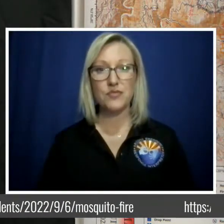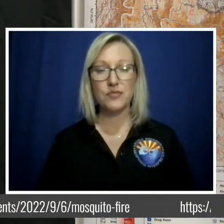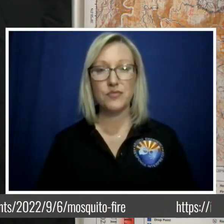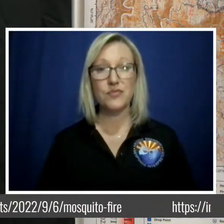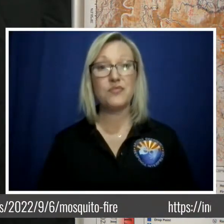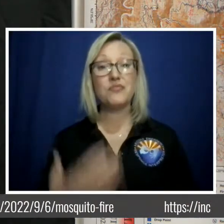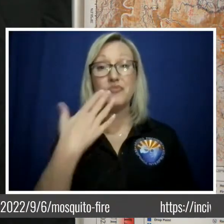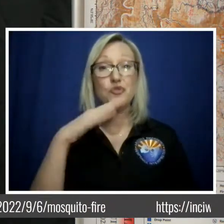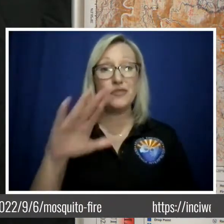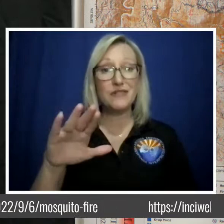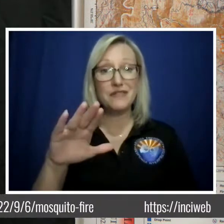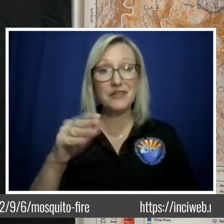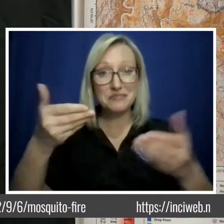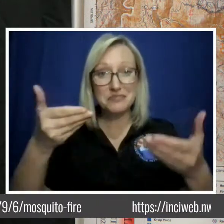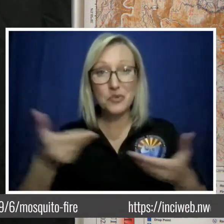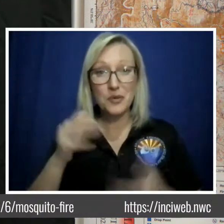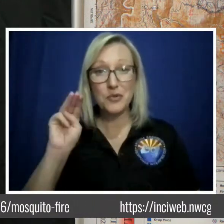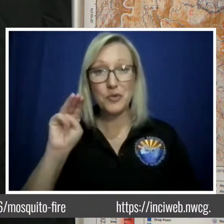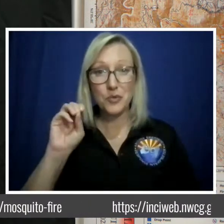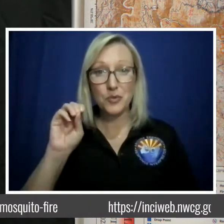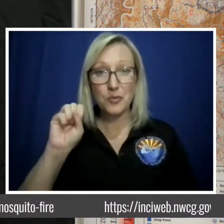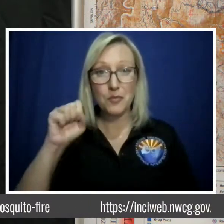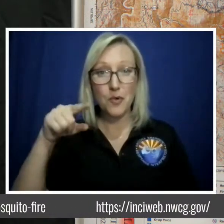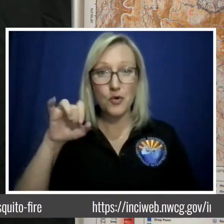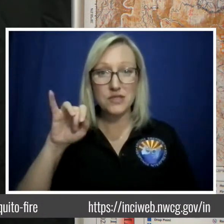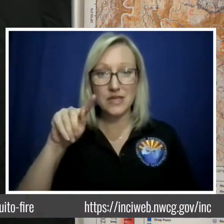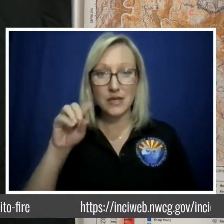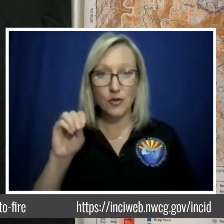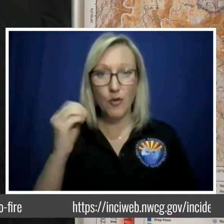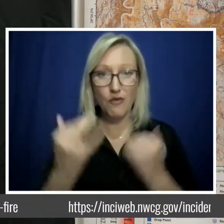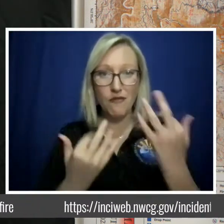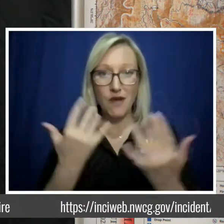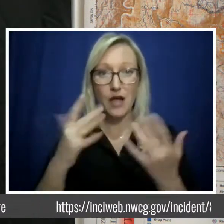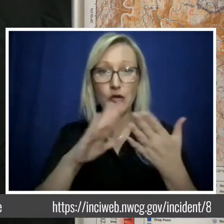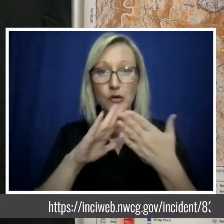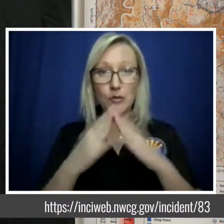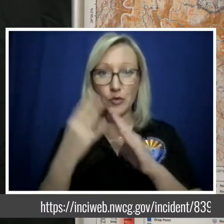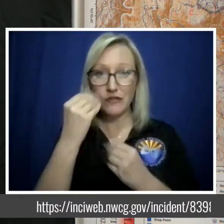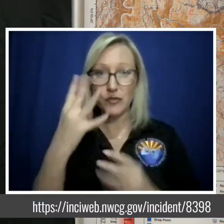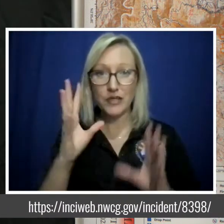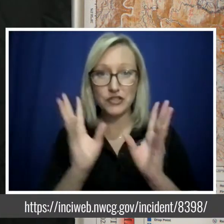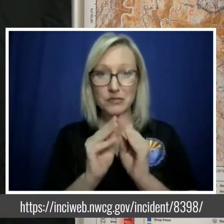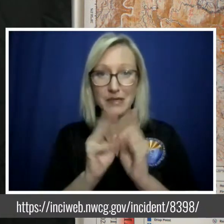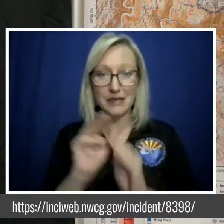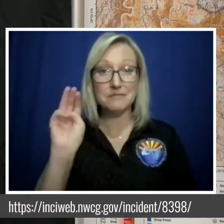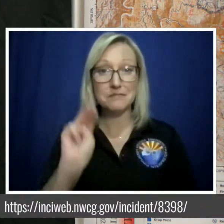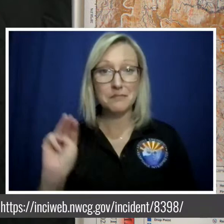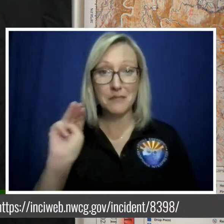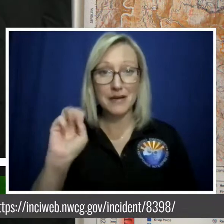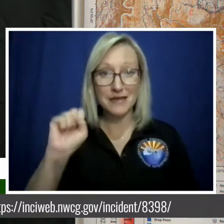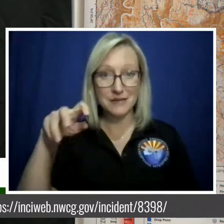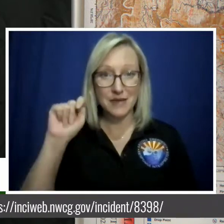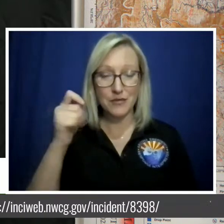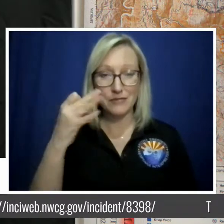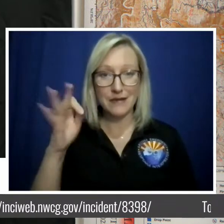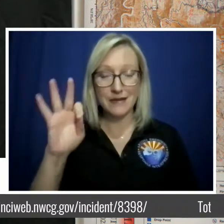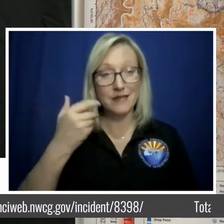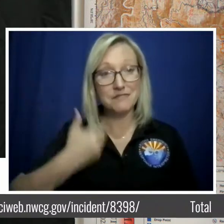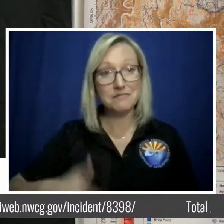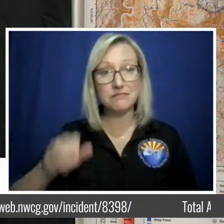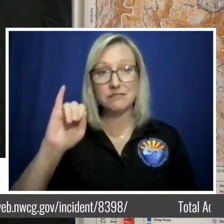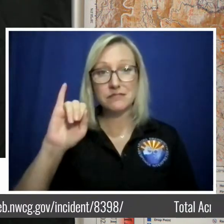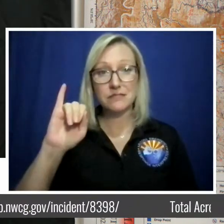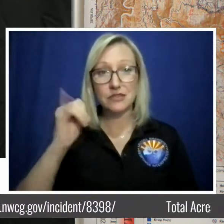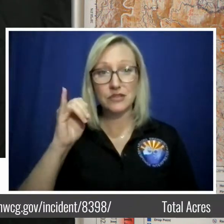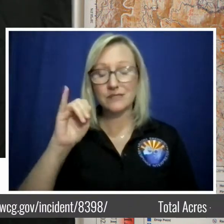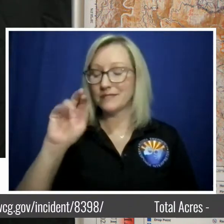Good evening, and welcome to the Mosquito Fire Community Information Meeting for Monday, September 19th. My name is Nathan Judy, Information